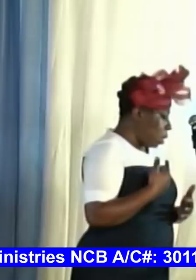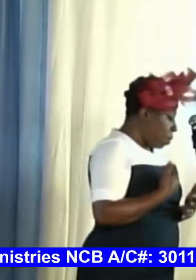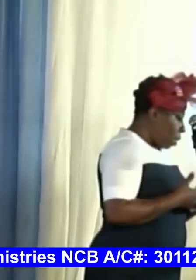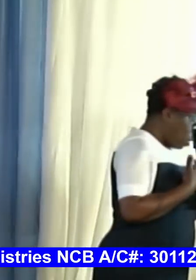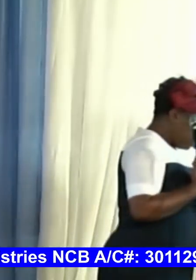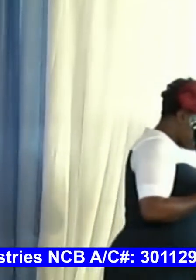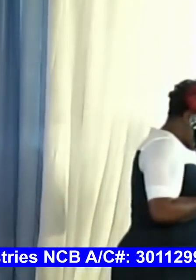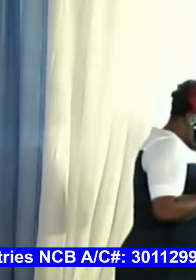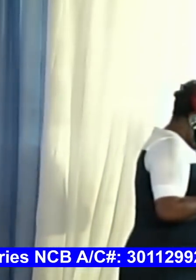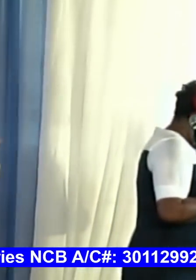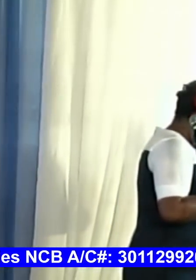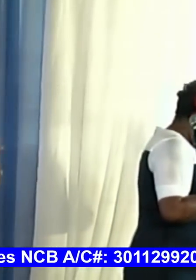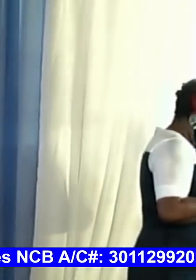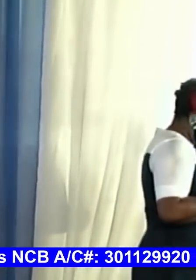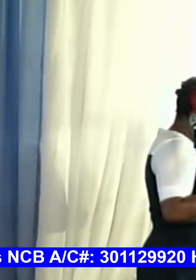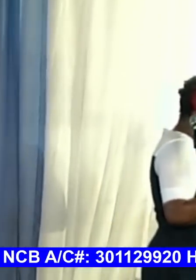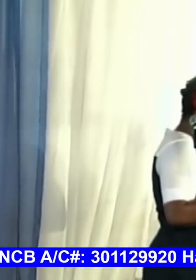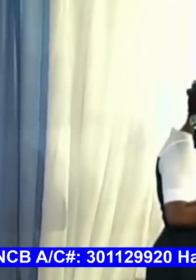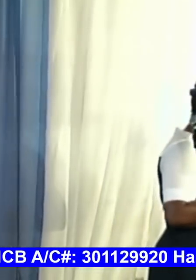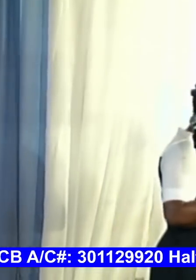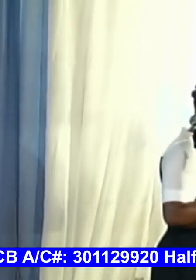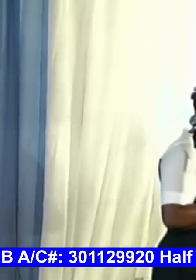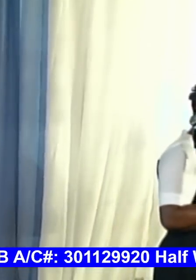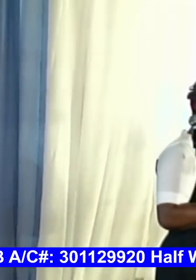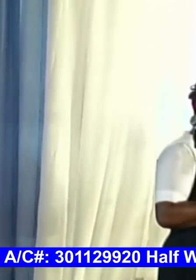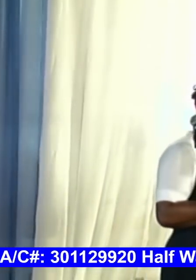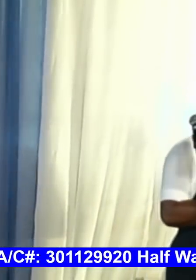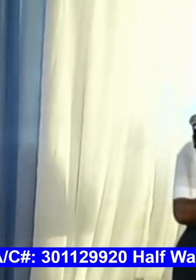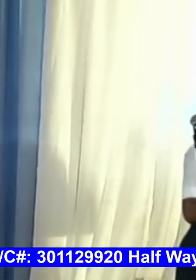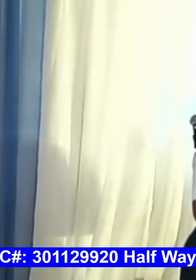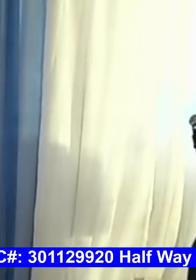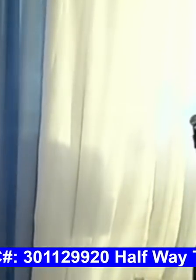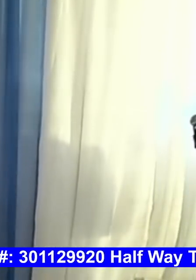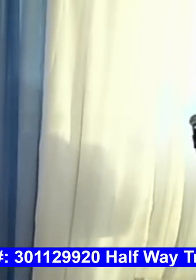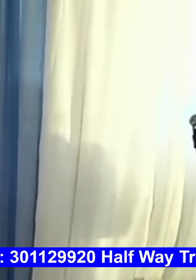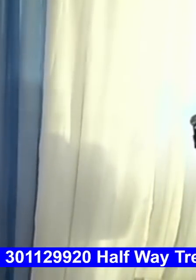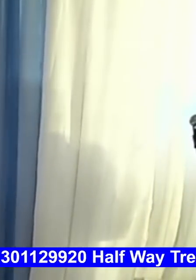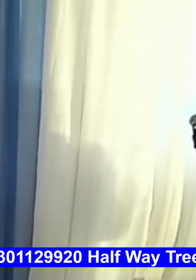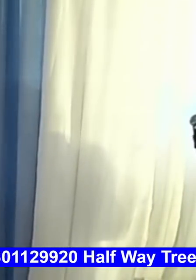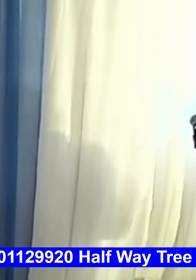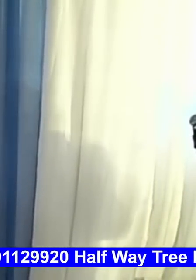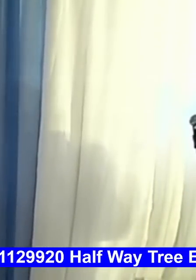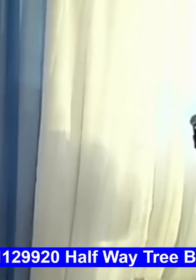fault, to come right now, Sister Daley, and to